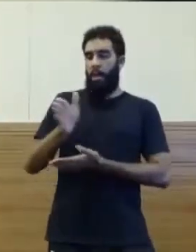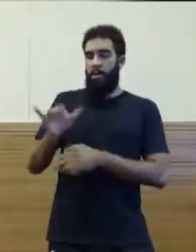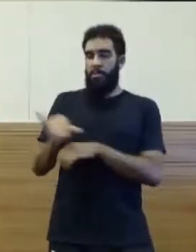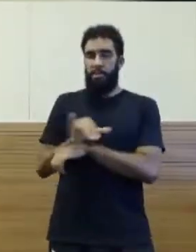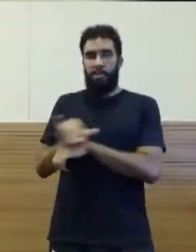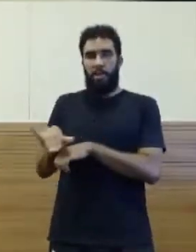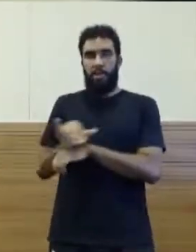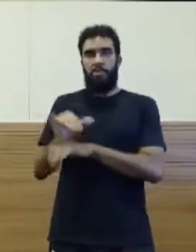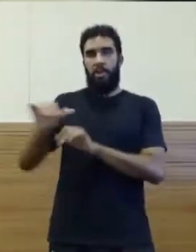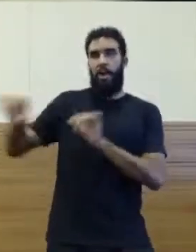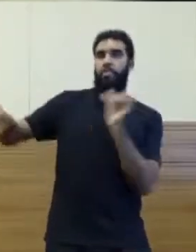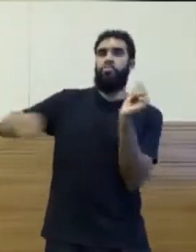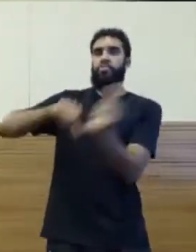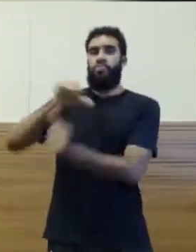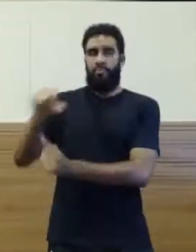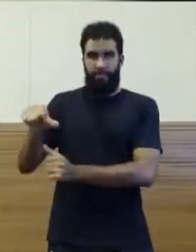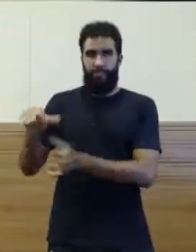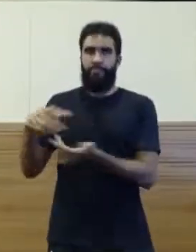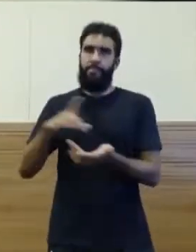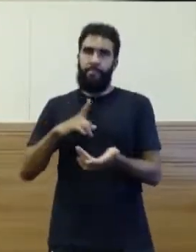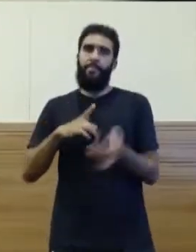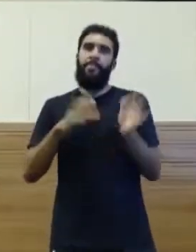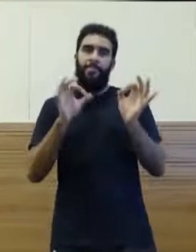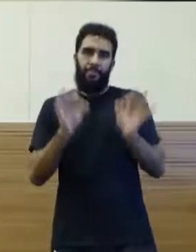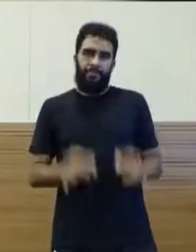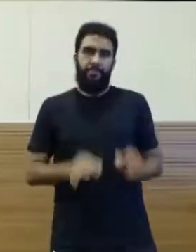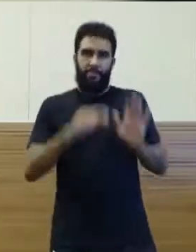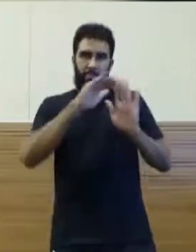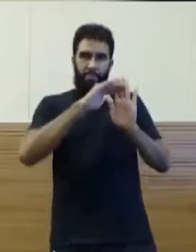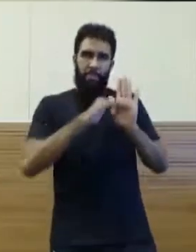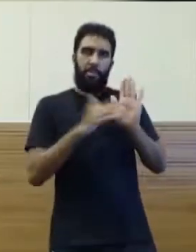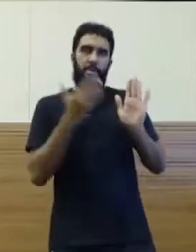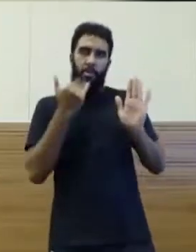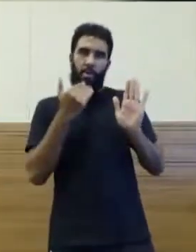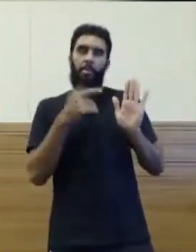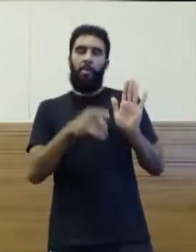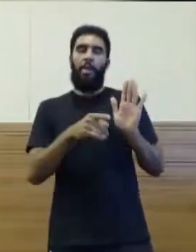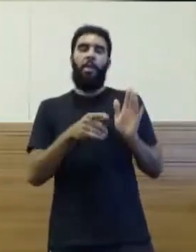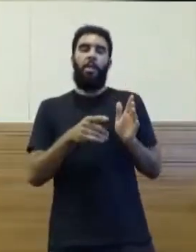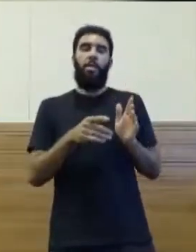of interventions to revert this scenario.